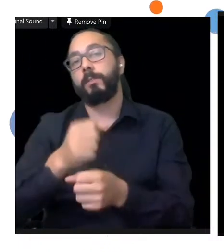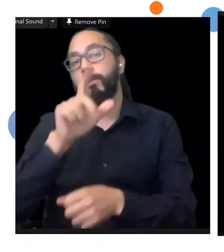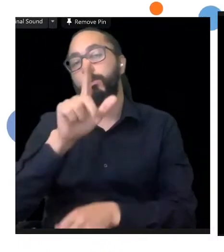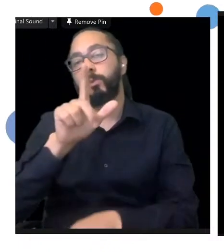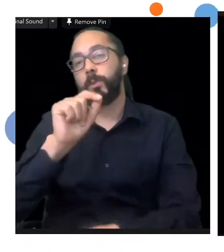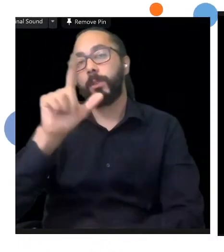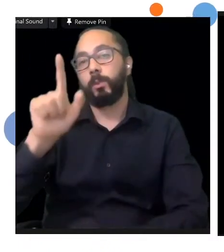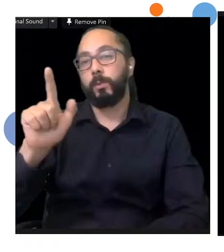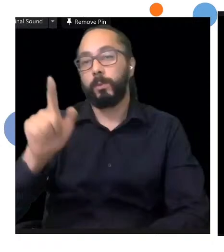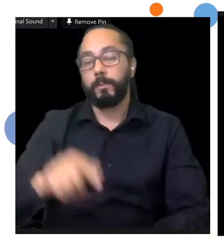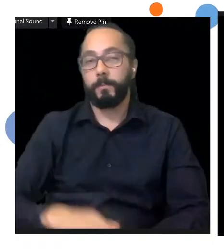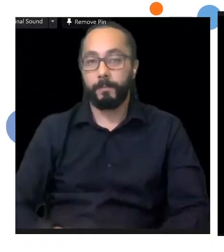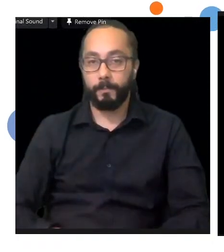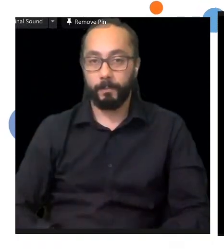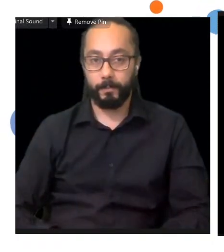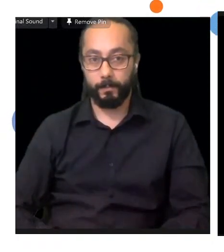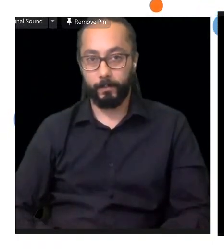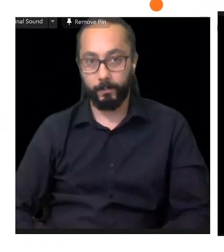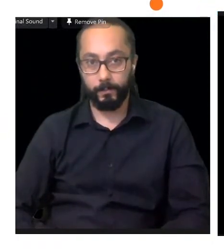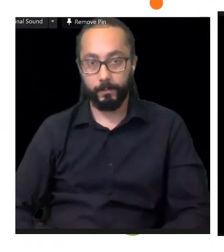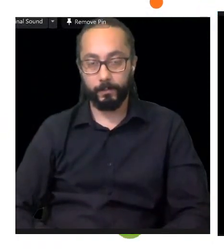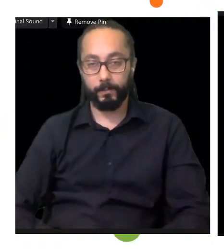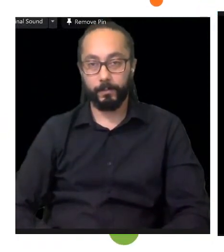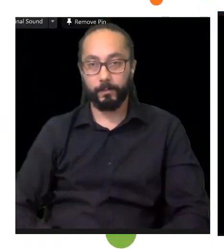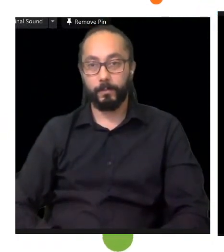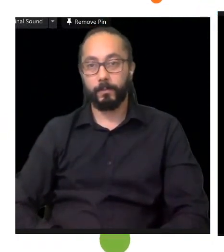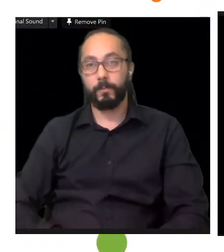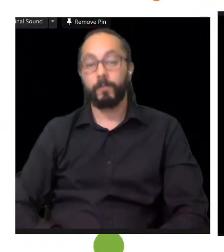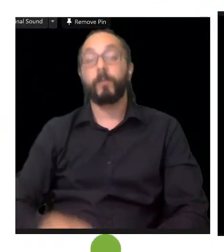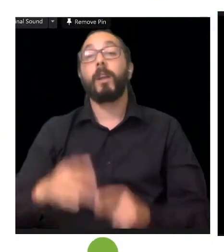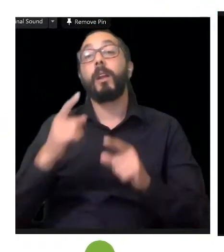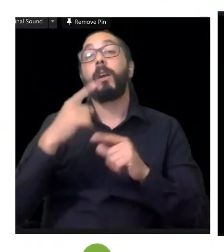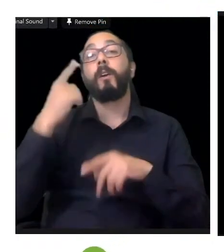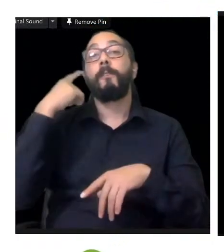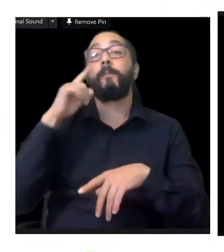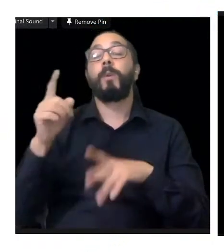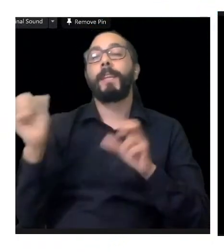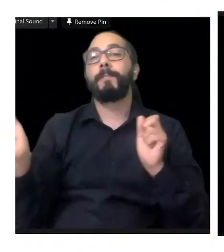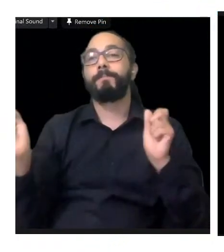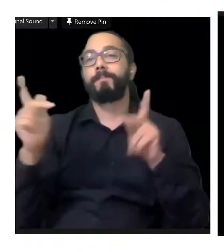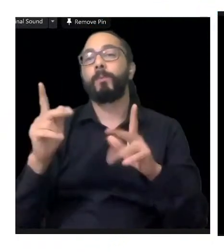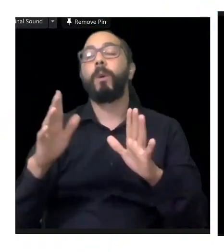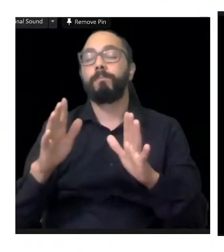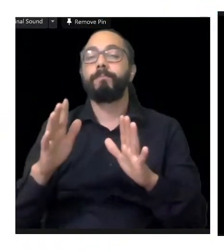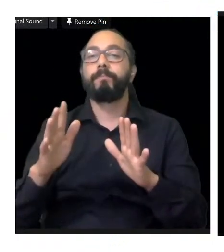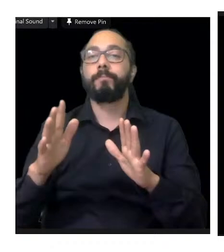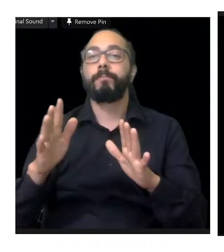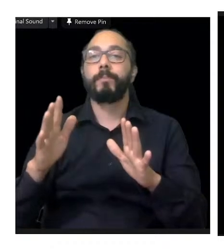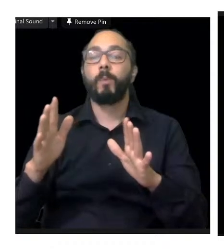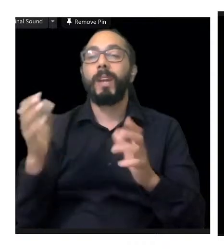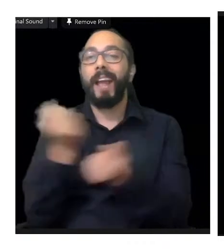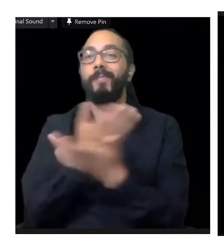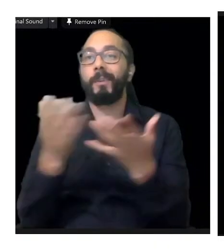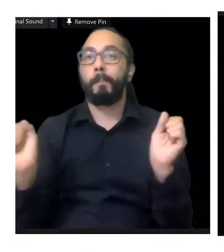On the return or the normalization, if normalization is the right word, you can see basically